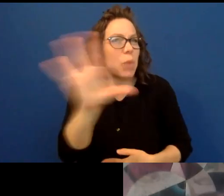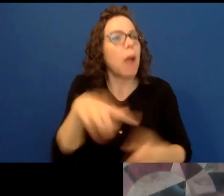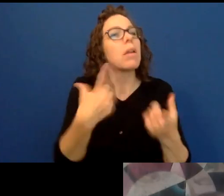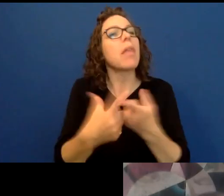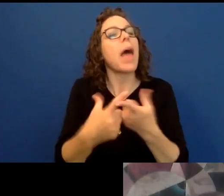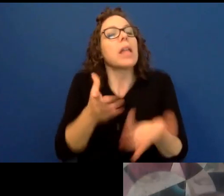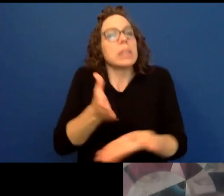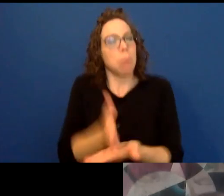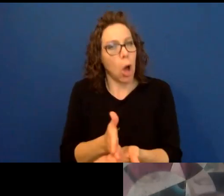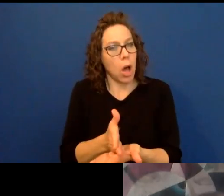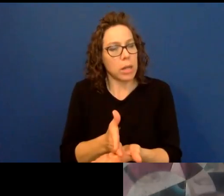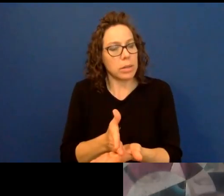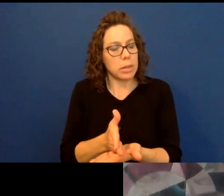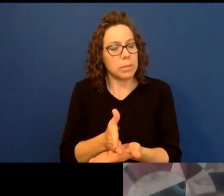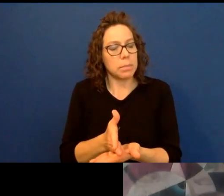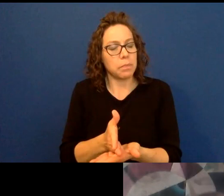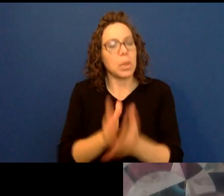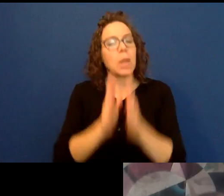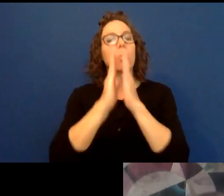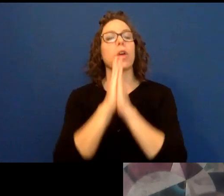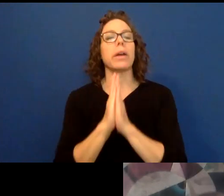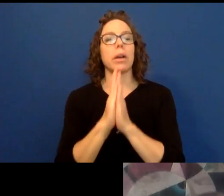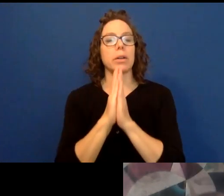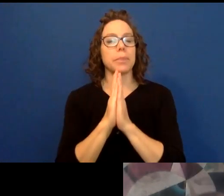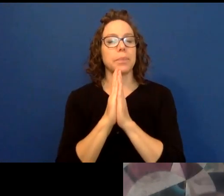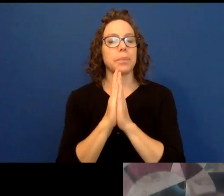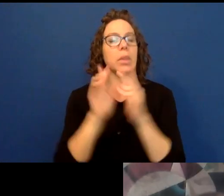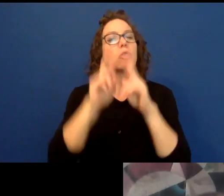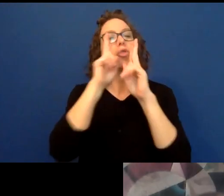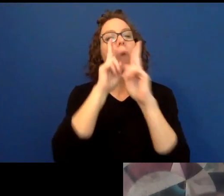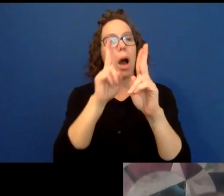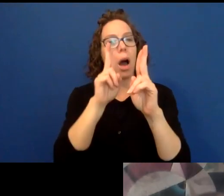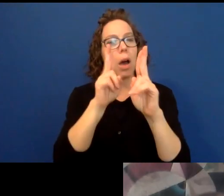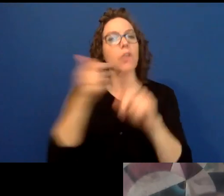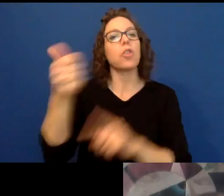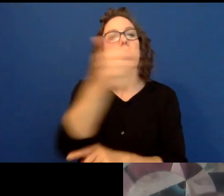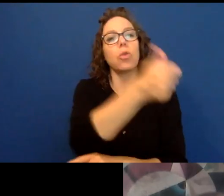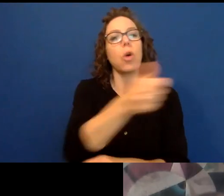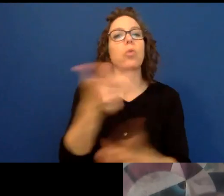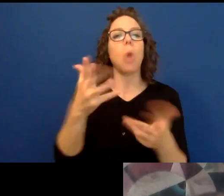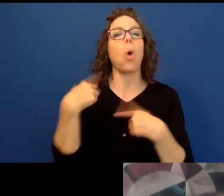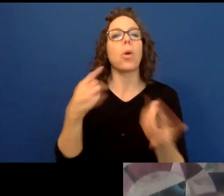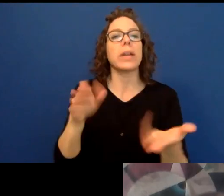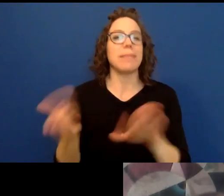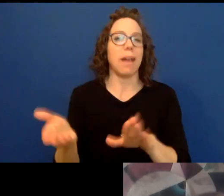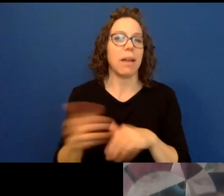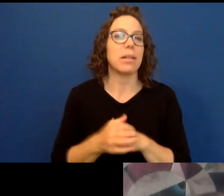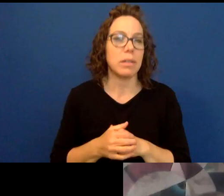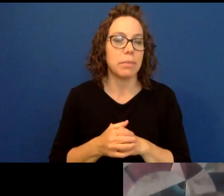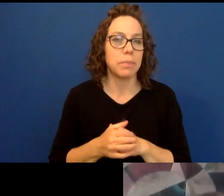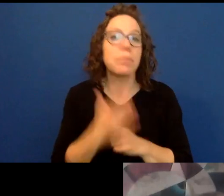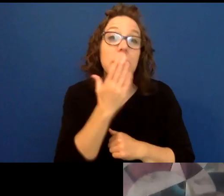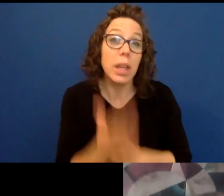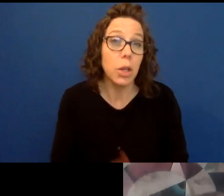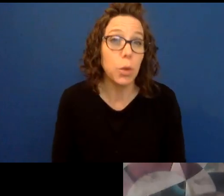pause and say a prayer to honor those who have already died. Thank you.